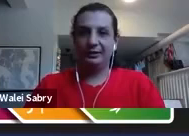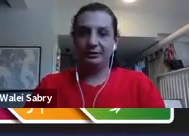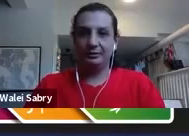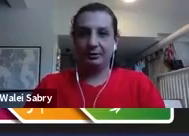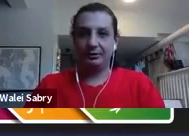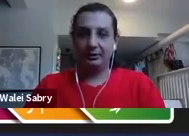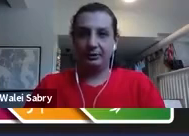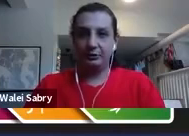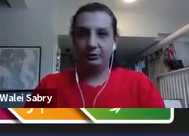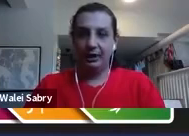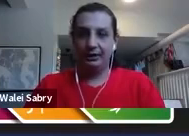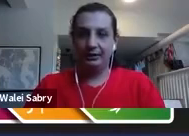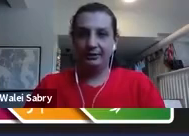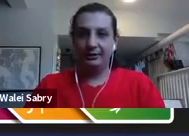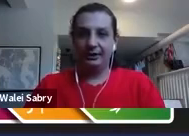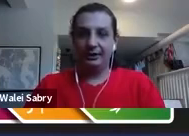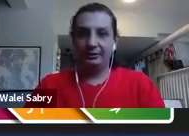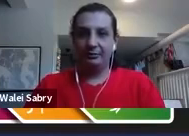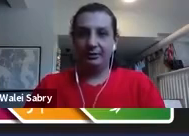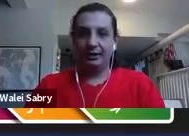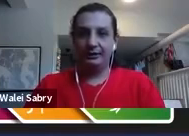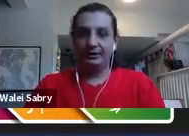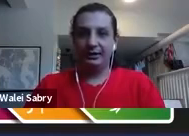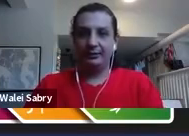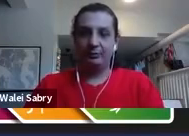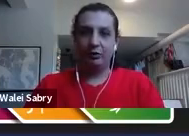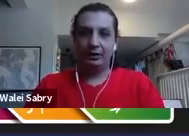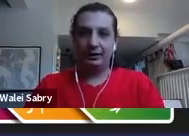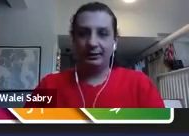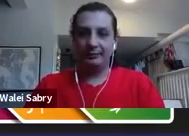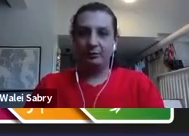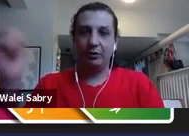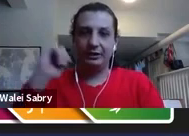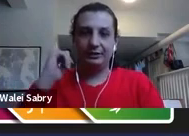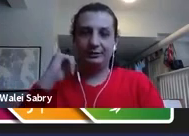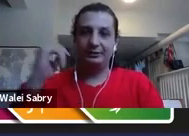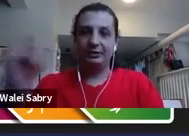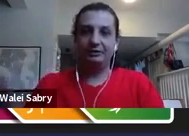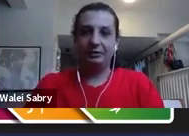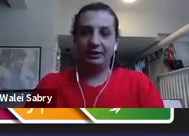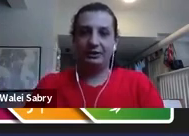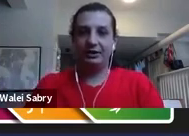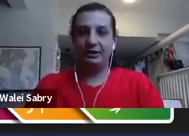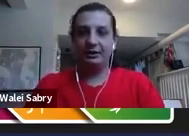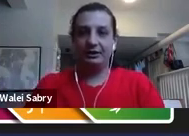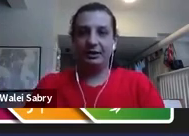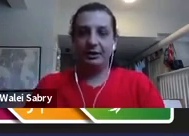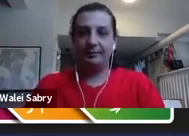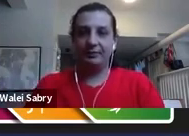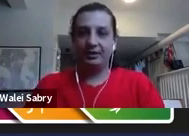that's a similar color to Annie's, as well as I am wearing some white classic